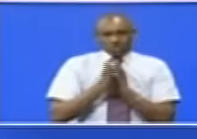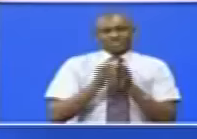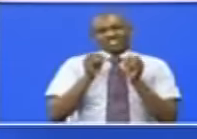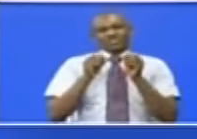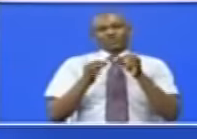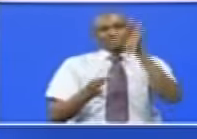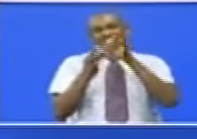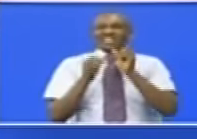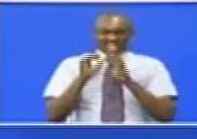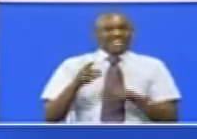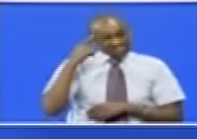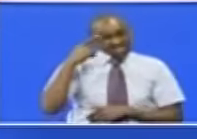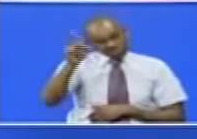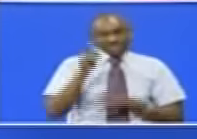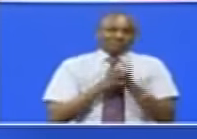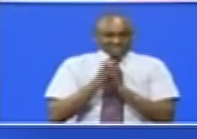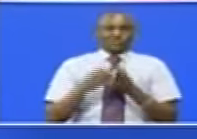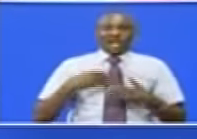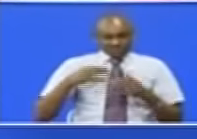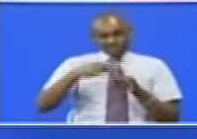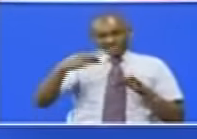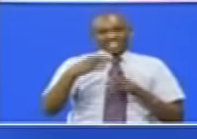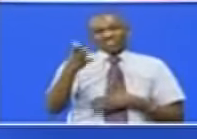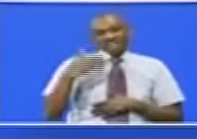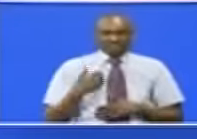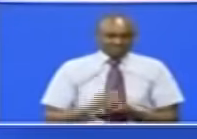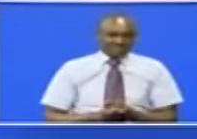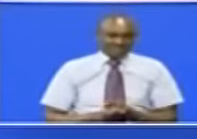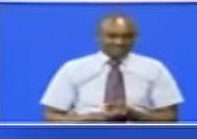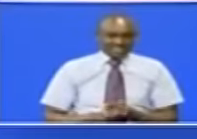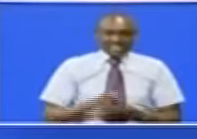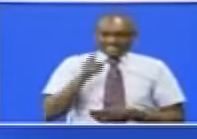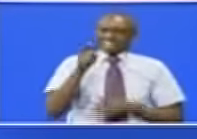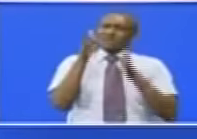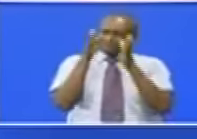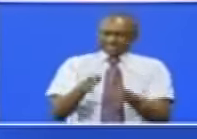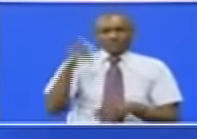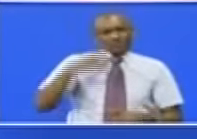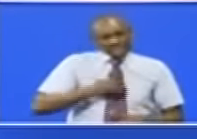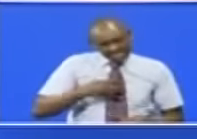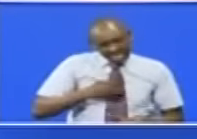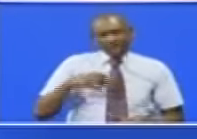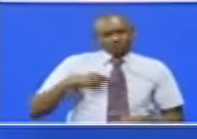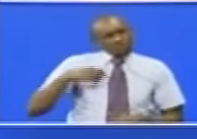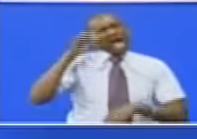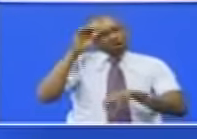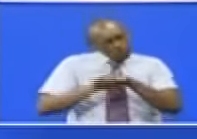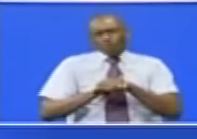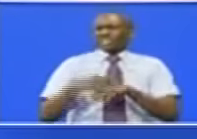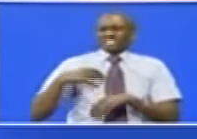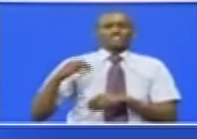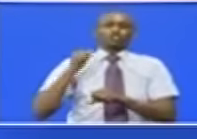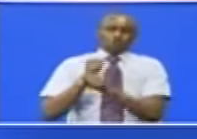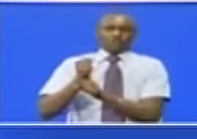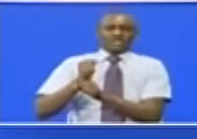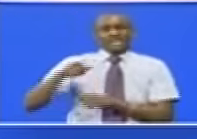But we think these ones here, they have passion, Mr. Speaker. The chair is somebody who has retired from a very prestigious job. I'm sure